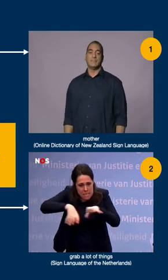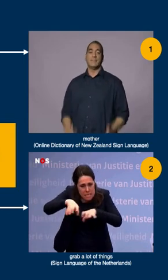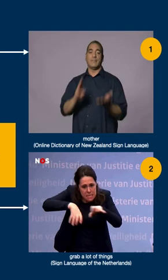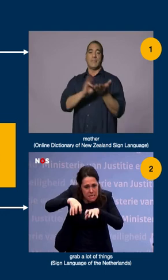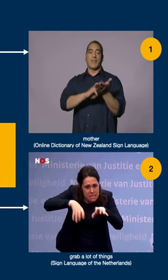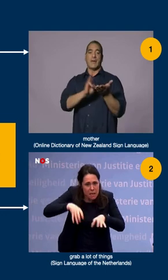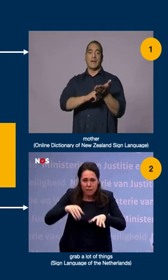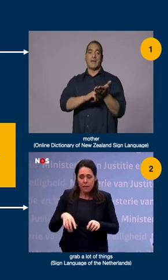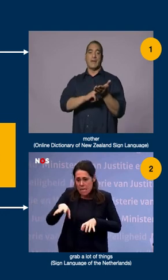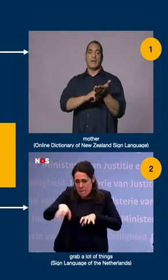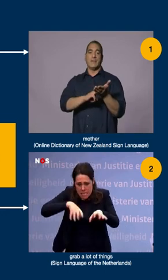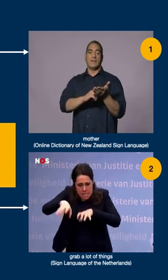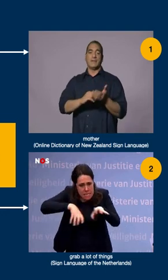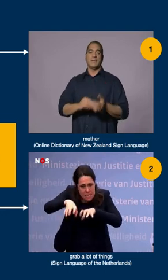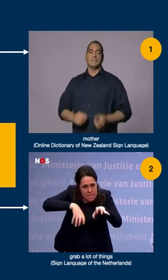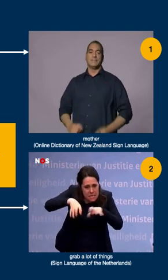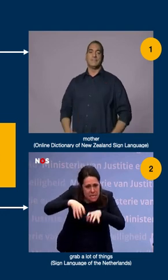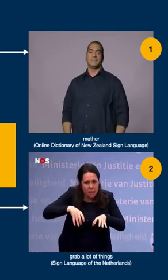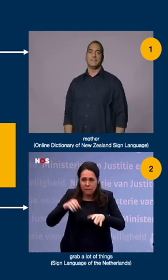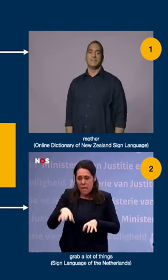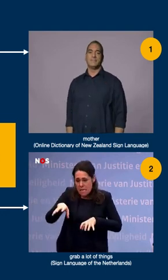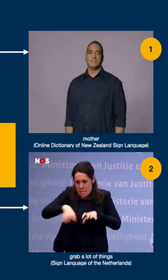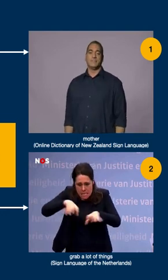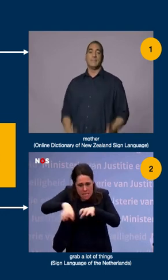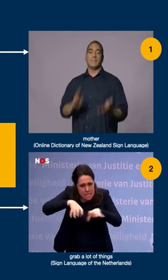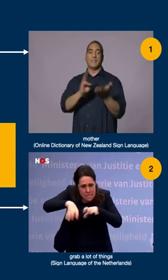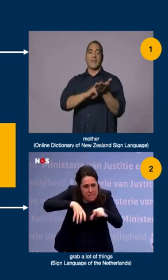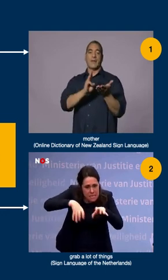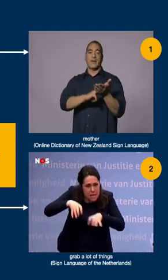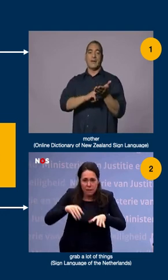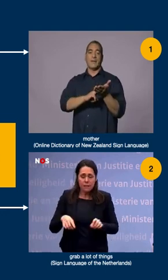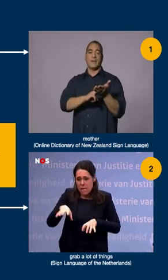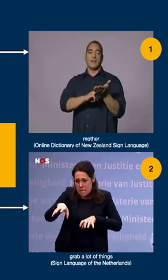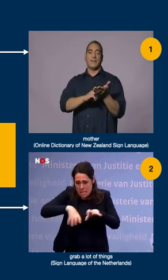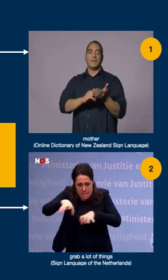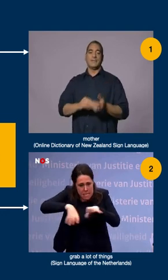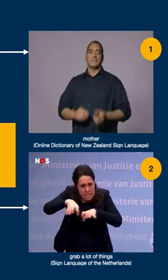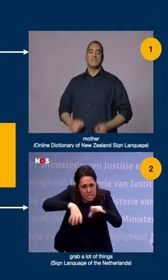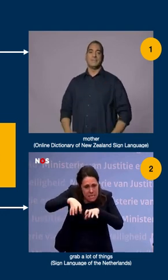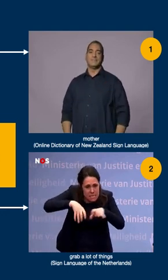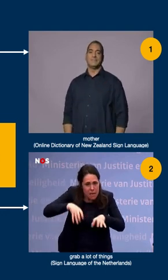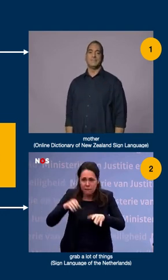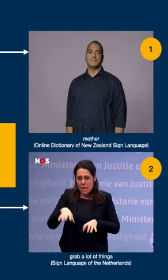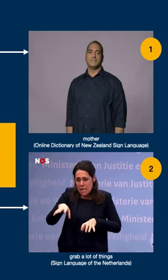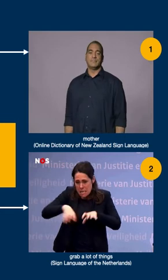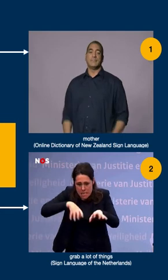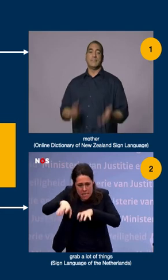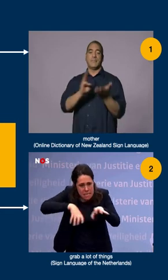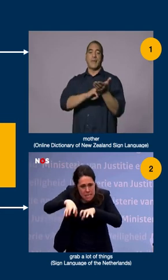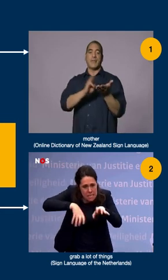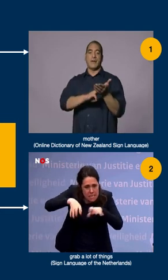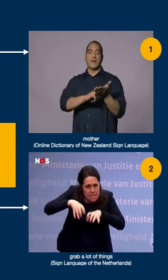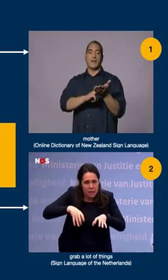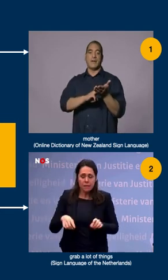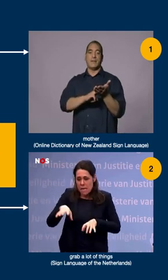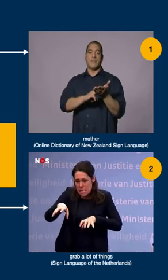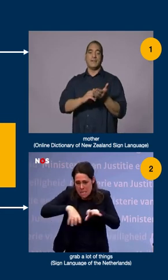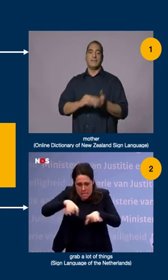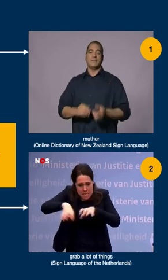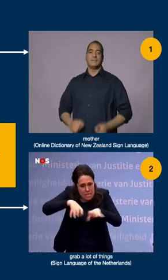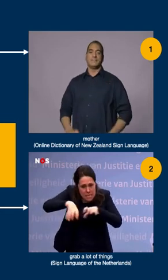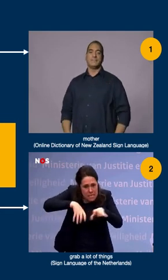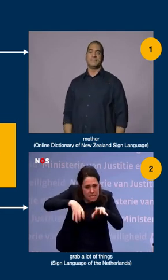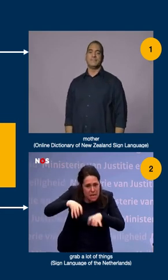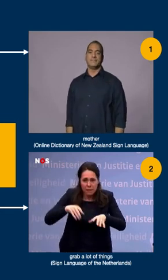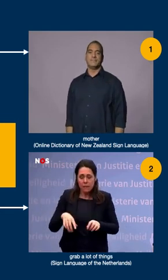the status of mouthings in sign language grammars is controversial, and their representation in linguistics is subject to the ideologies